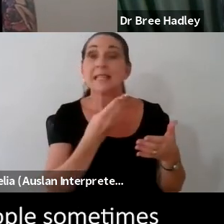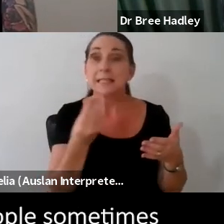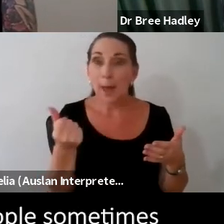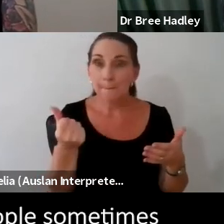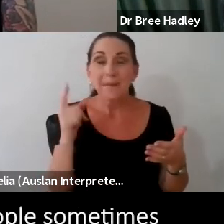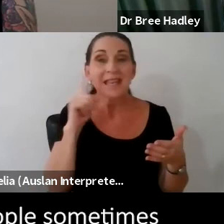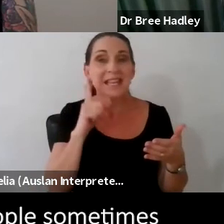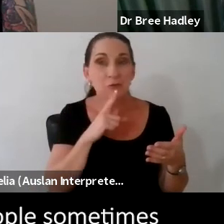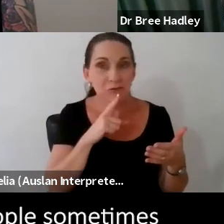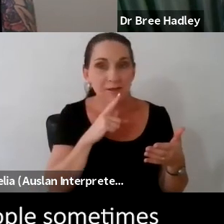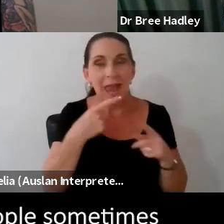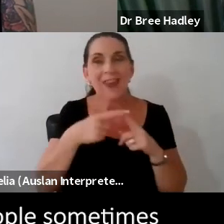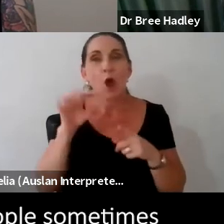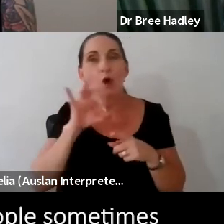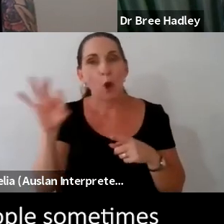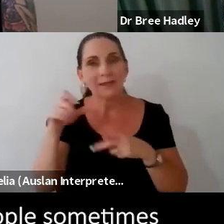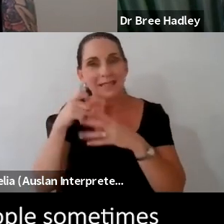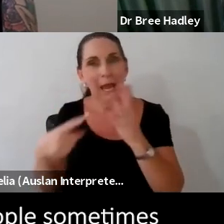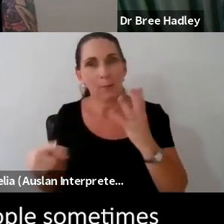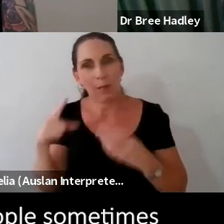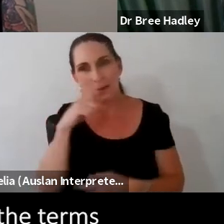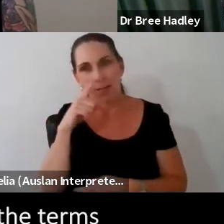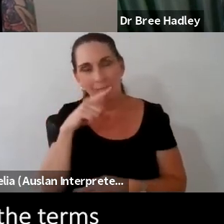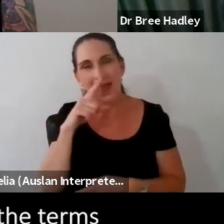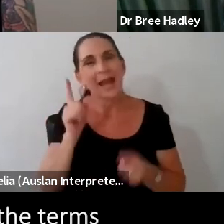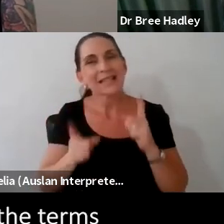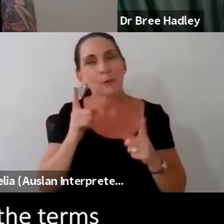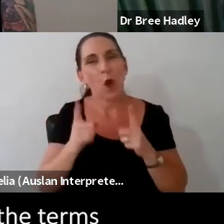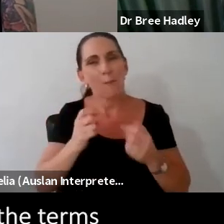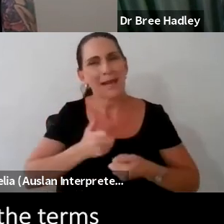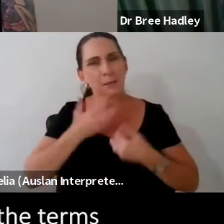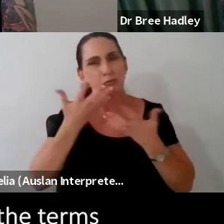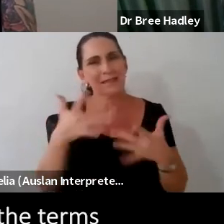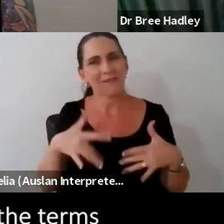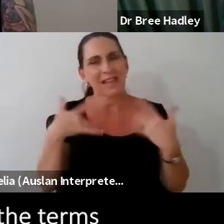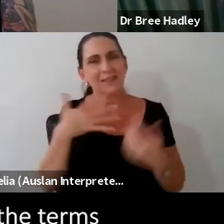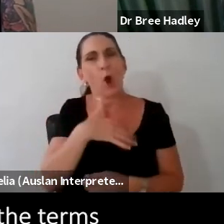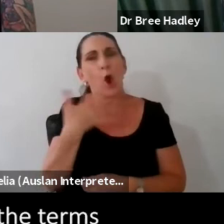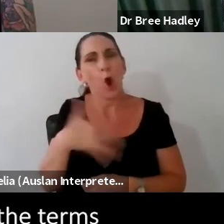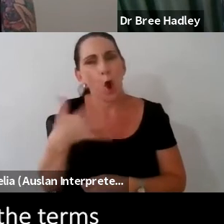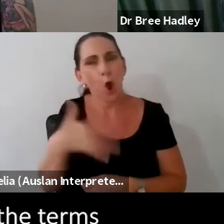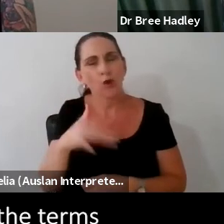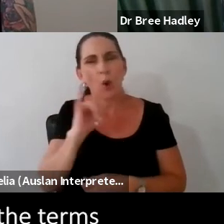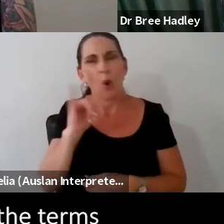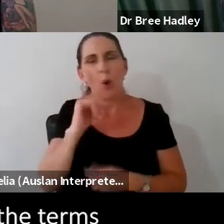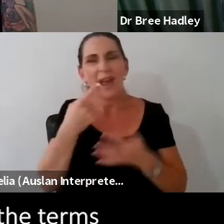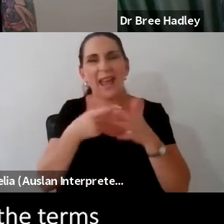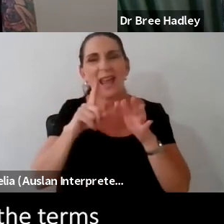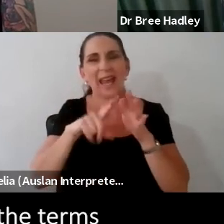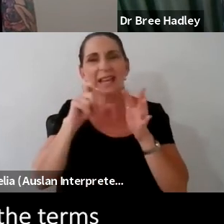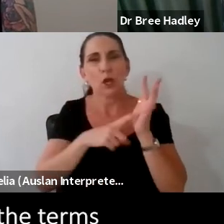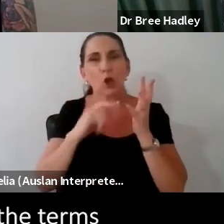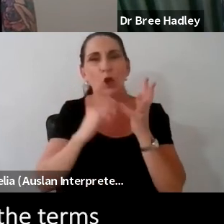and non-disabled people sometimes express feelings of hurt or exclusion when they see the